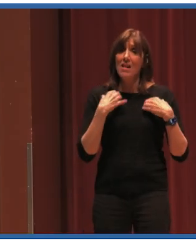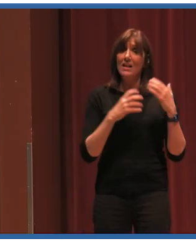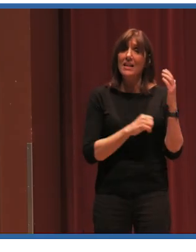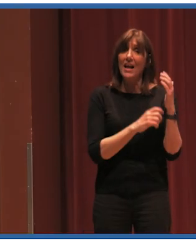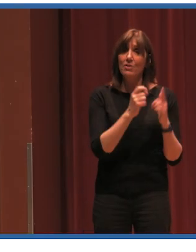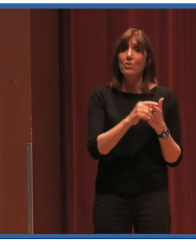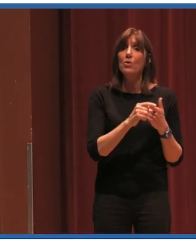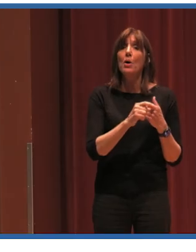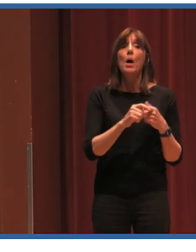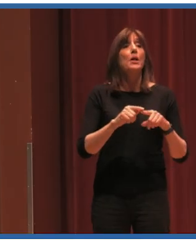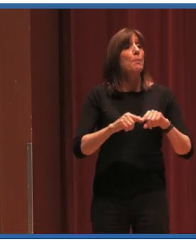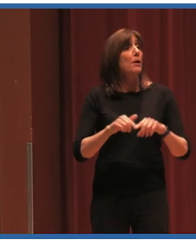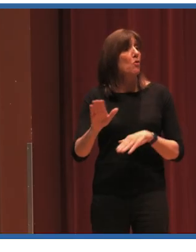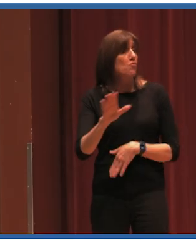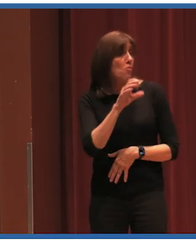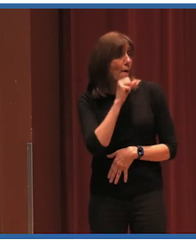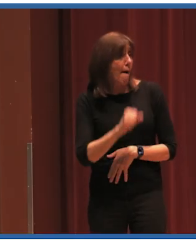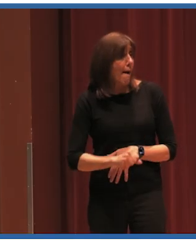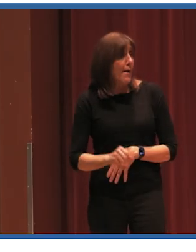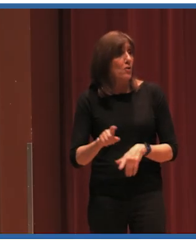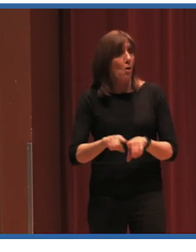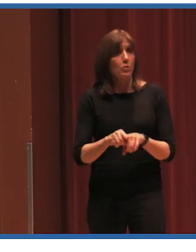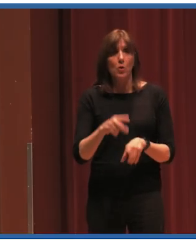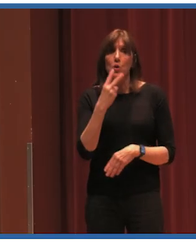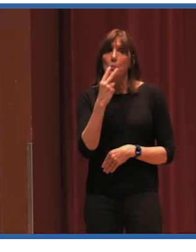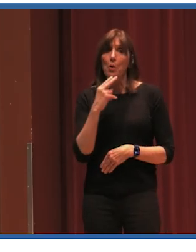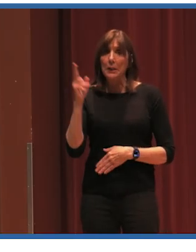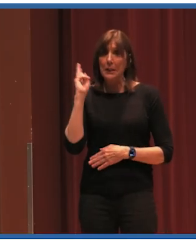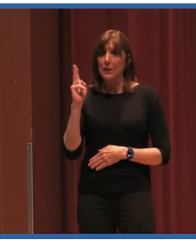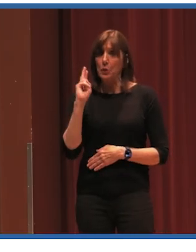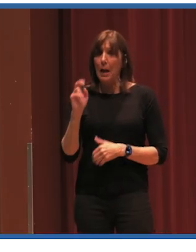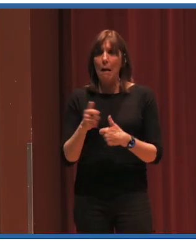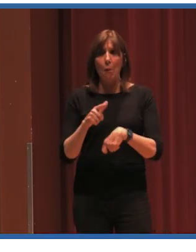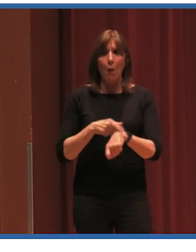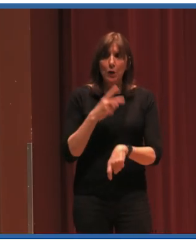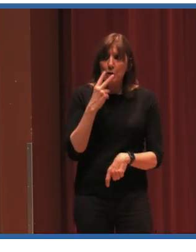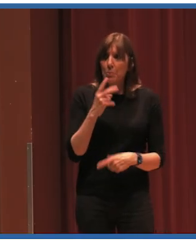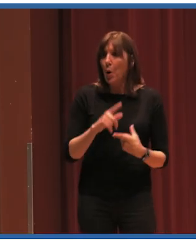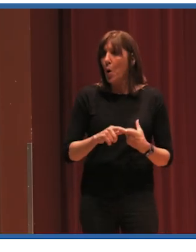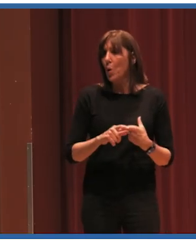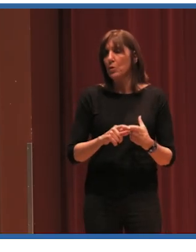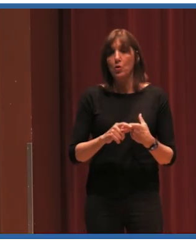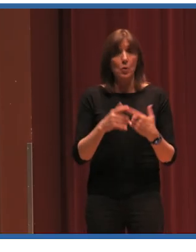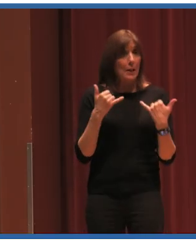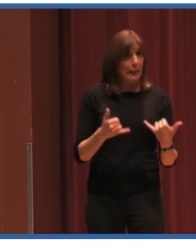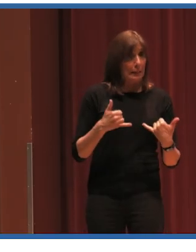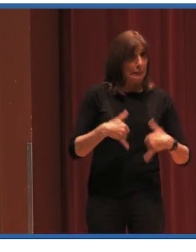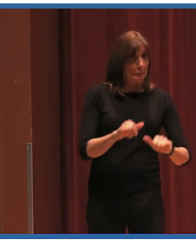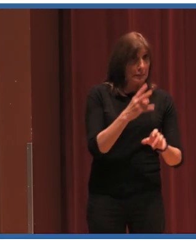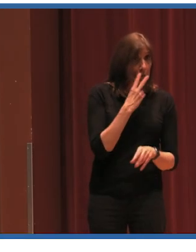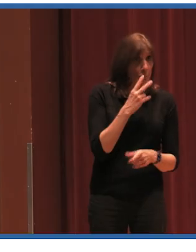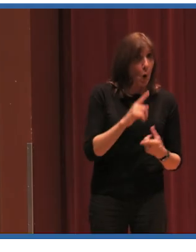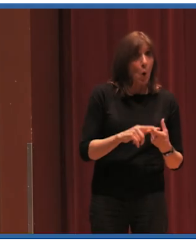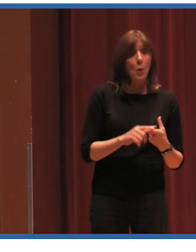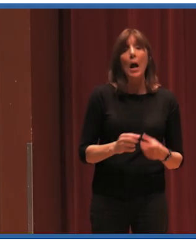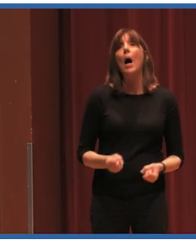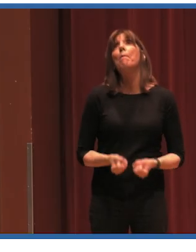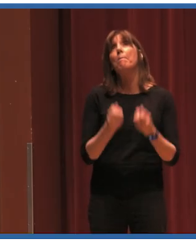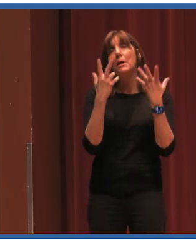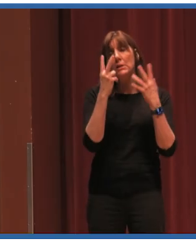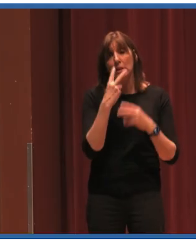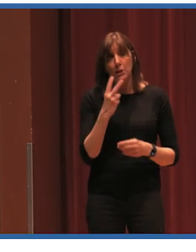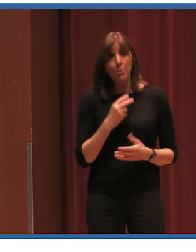based upon their age and their smoking history, how long they've smoked, do they currently smoke, how much have they